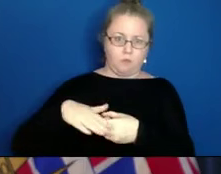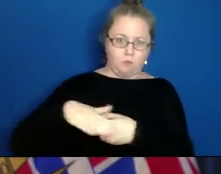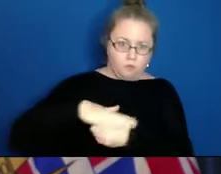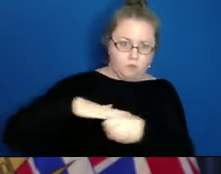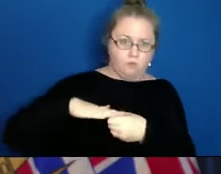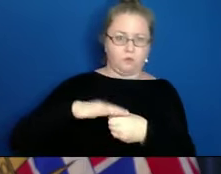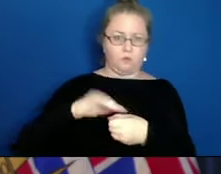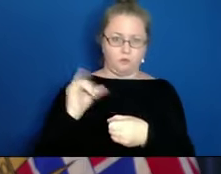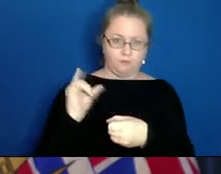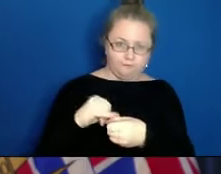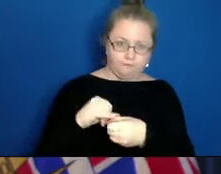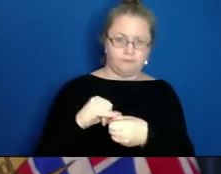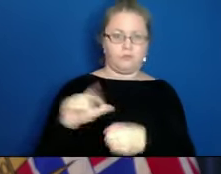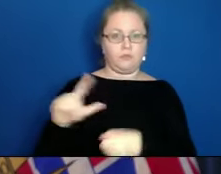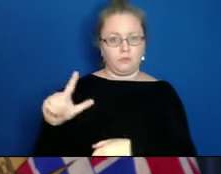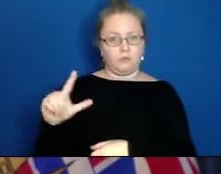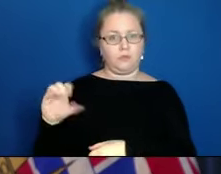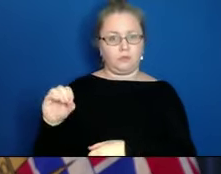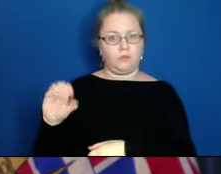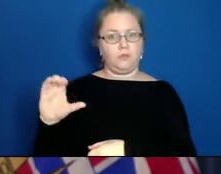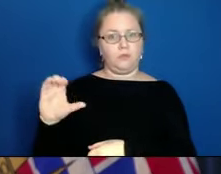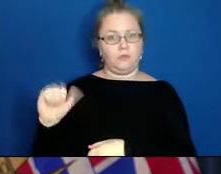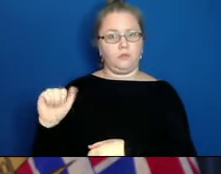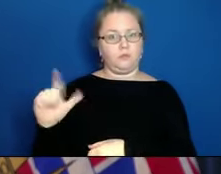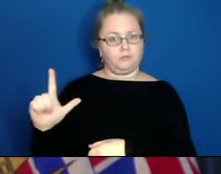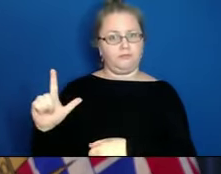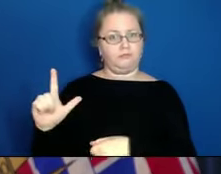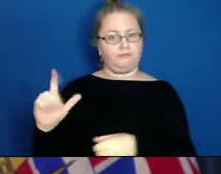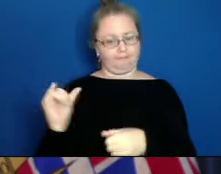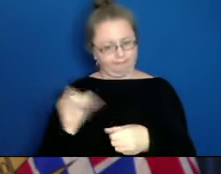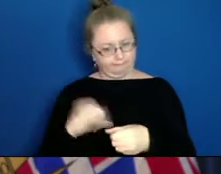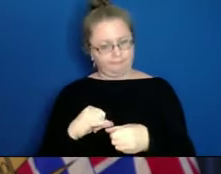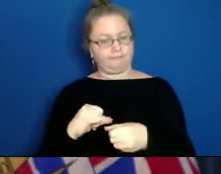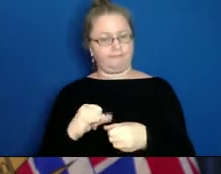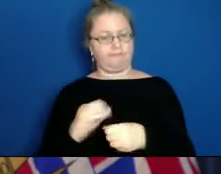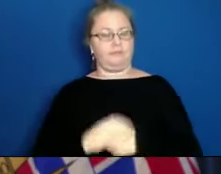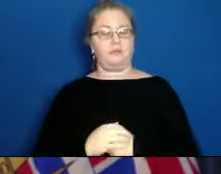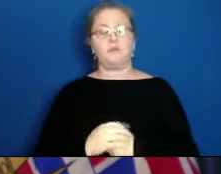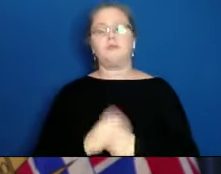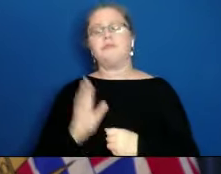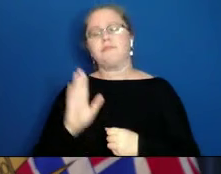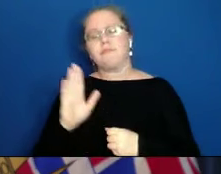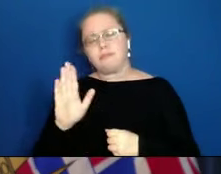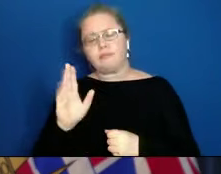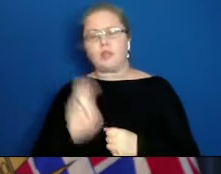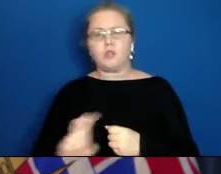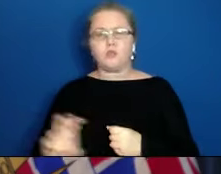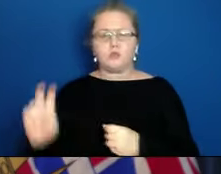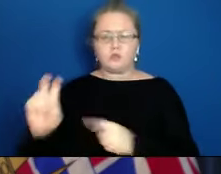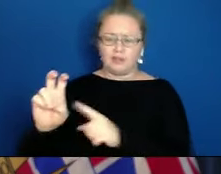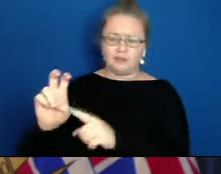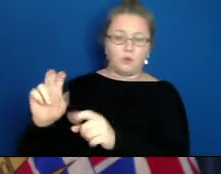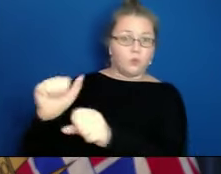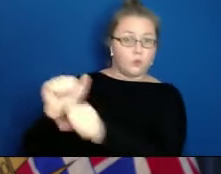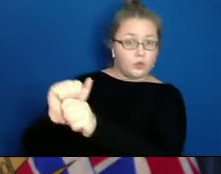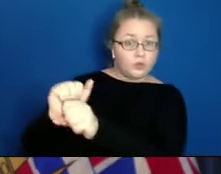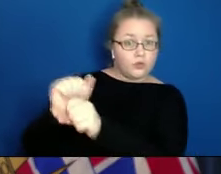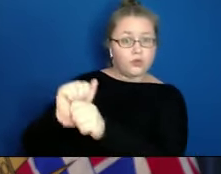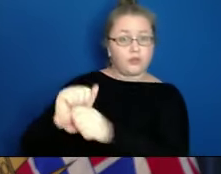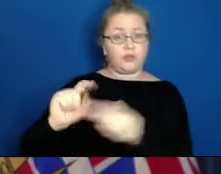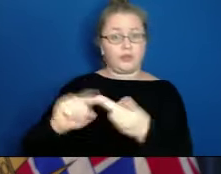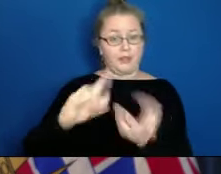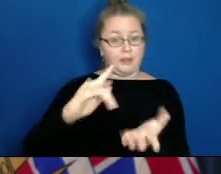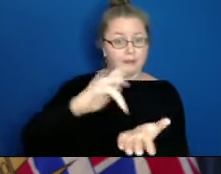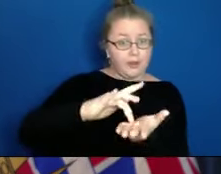community as much as possible. Of course, if you need to travel for work, for a medical appointment, for reasons that